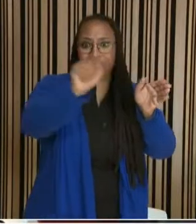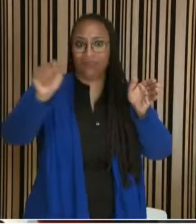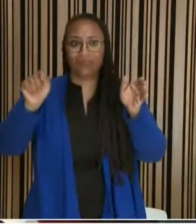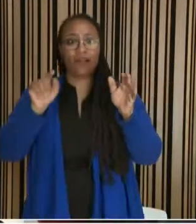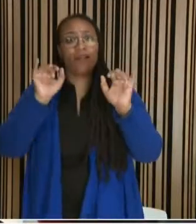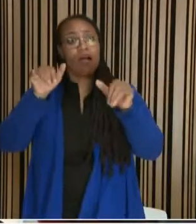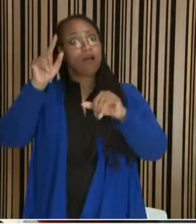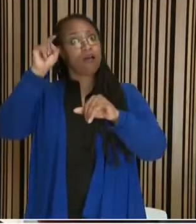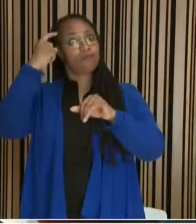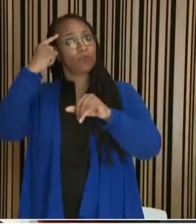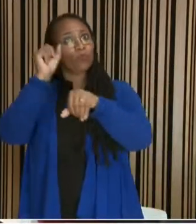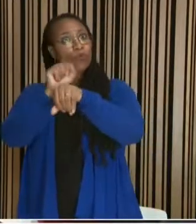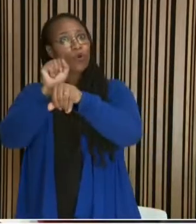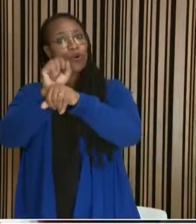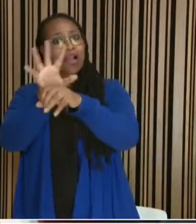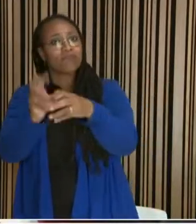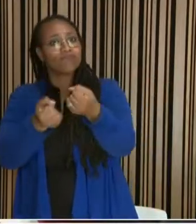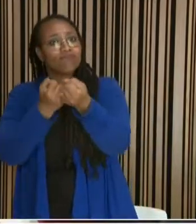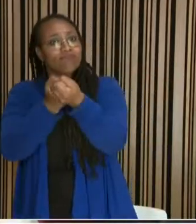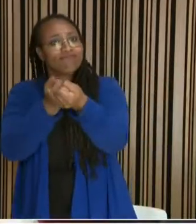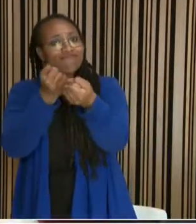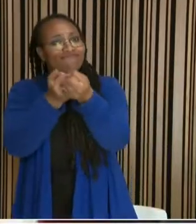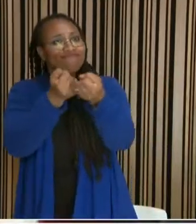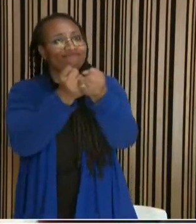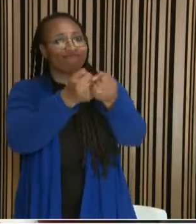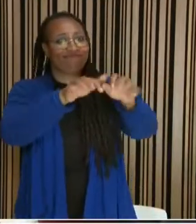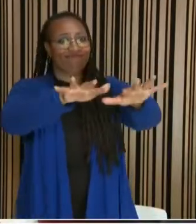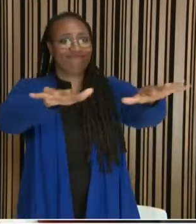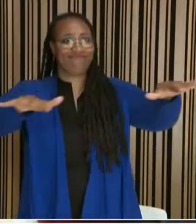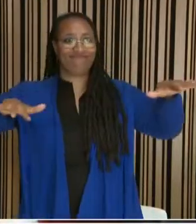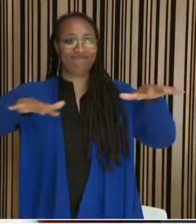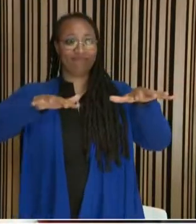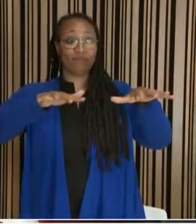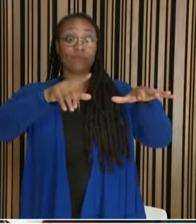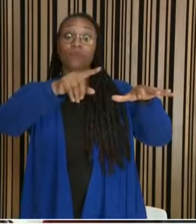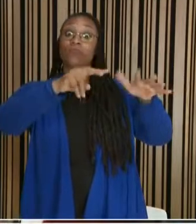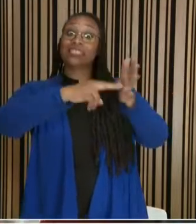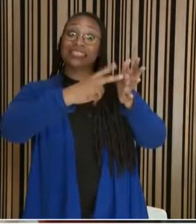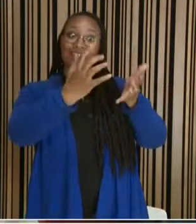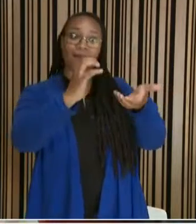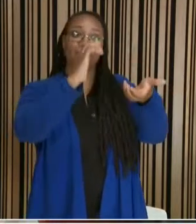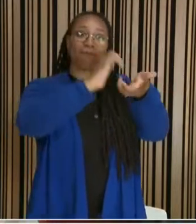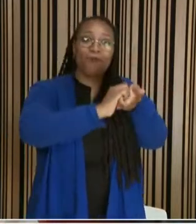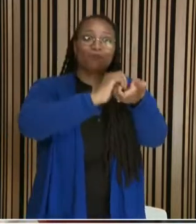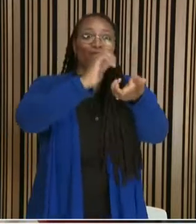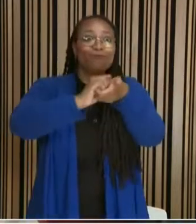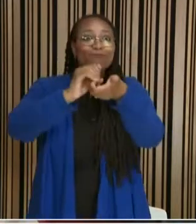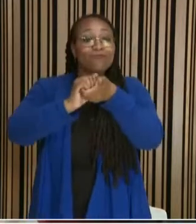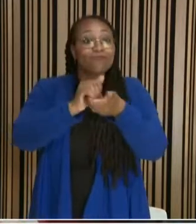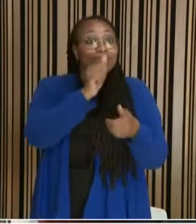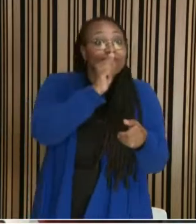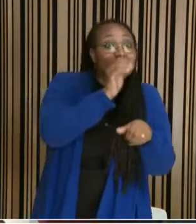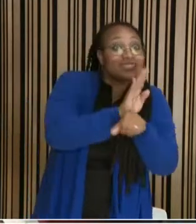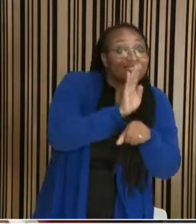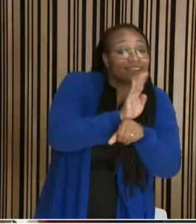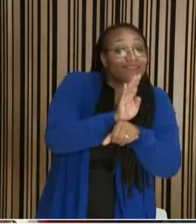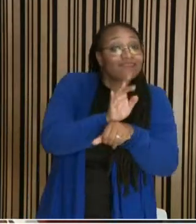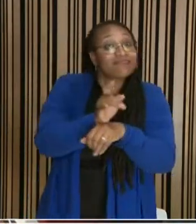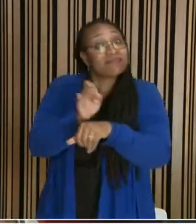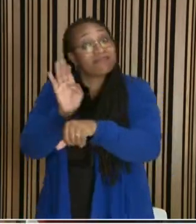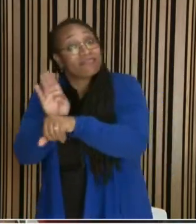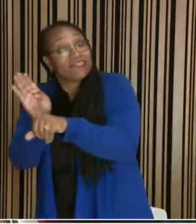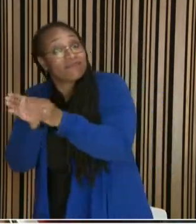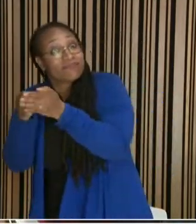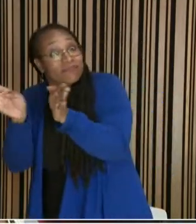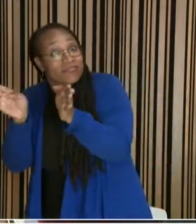government footprint, bringing in our partners from the private sector space, ambassadors, et cetera, really folks focused in on being